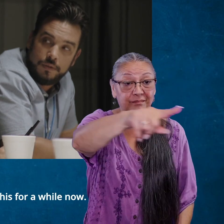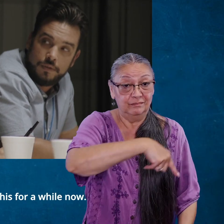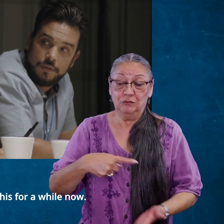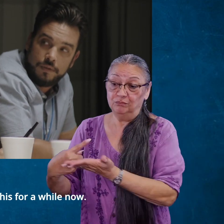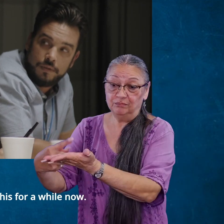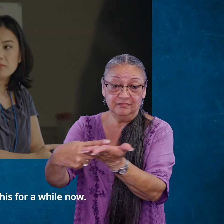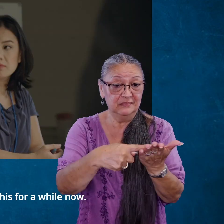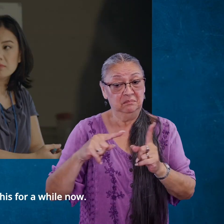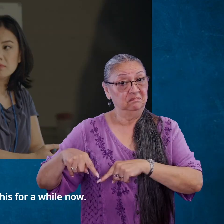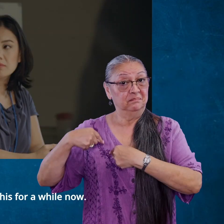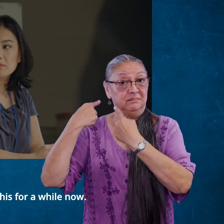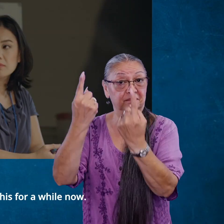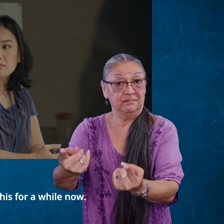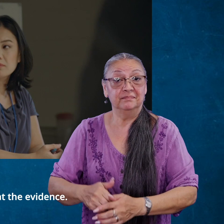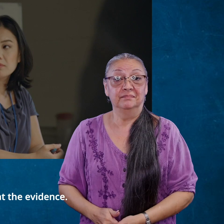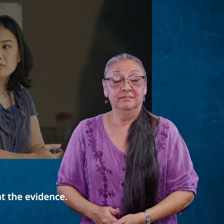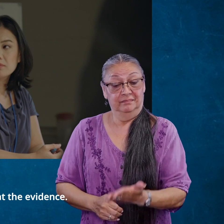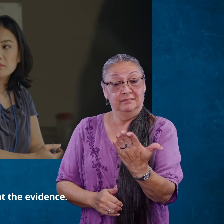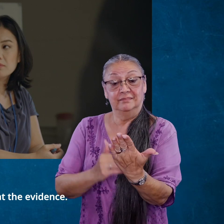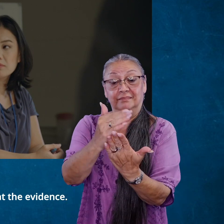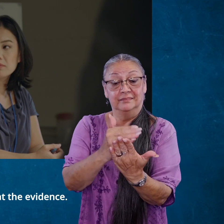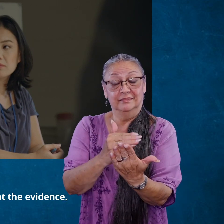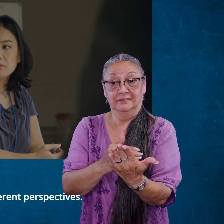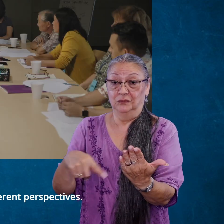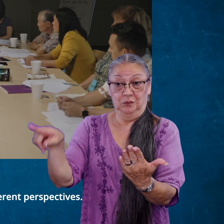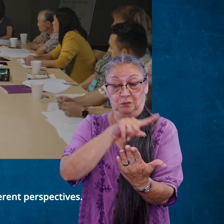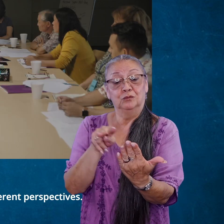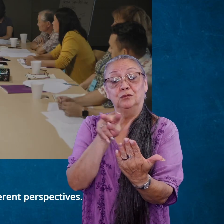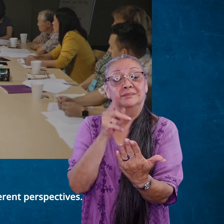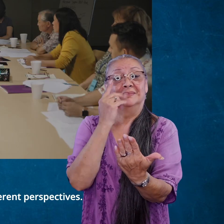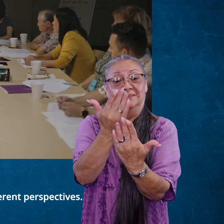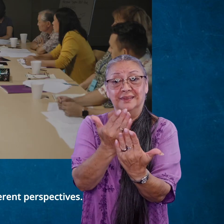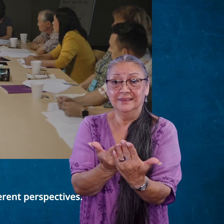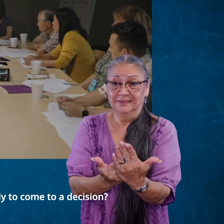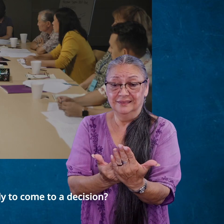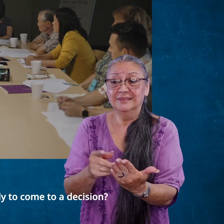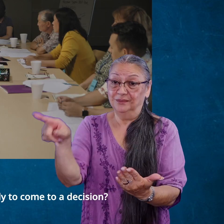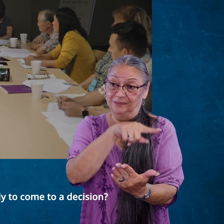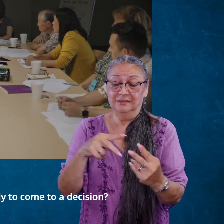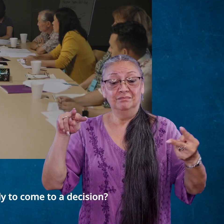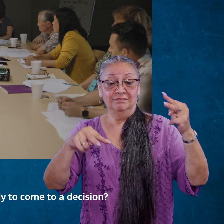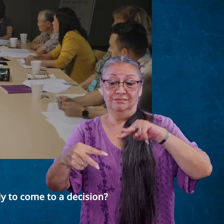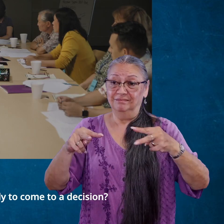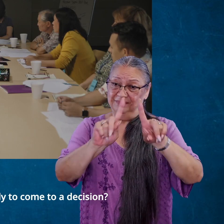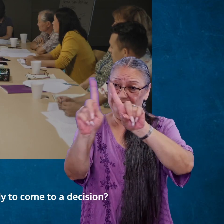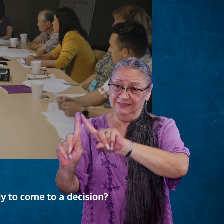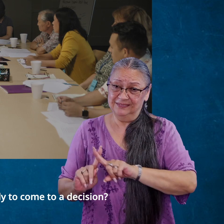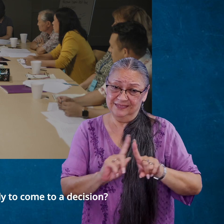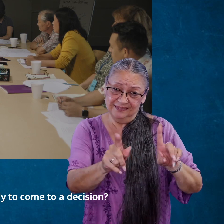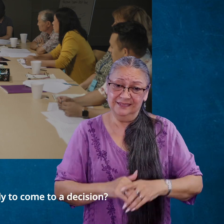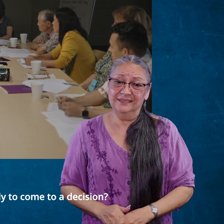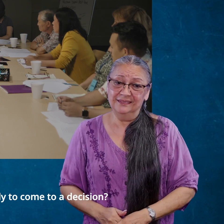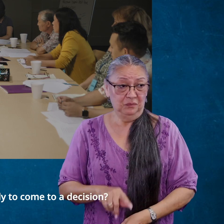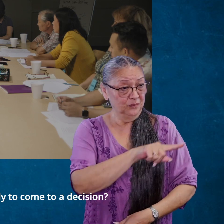You know, we've discussed this for a while now. We've looked at the evidence. We've shared different perspectives. Do you think we're ready